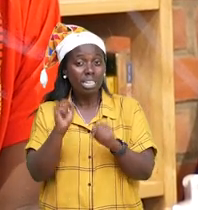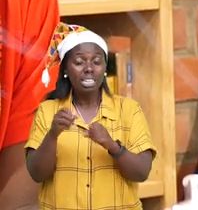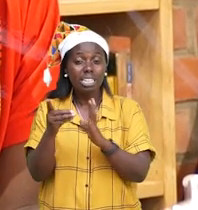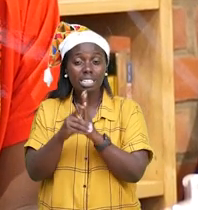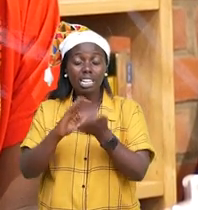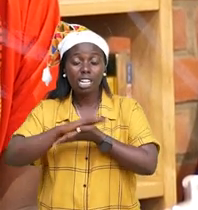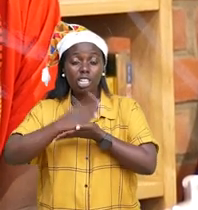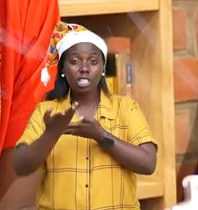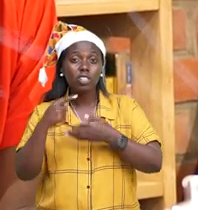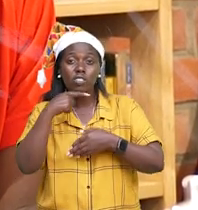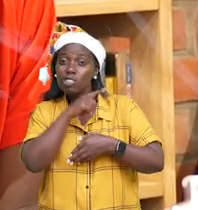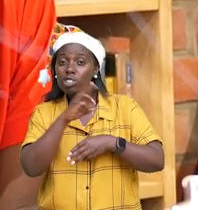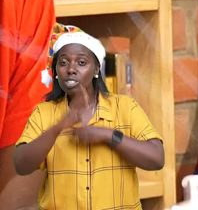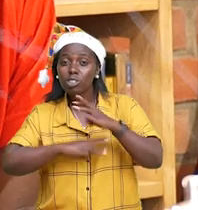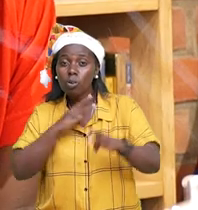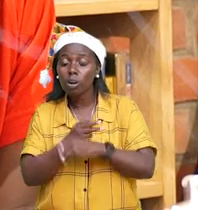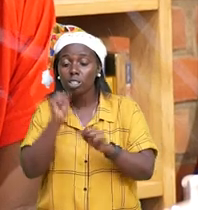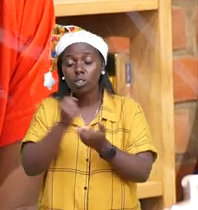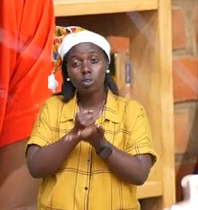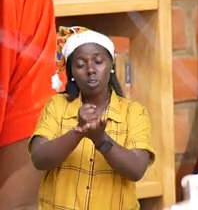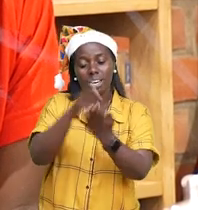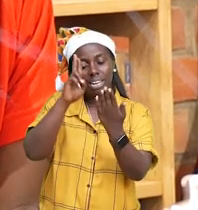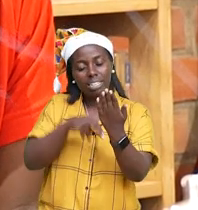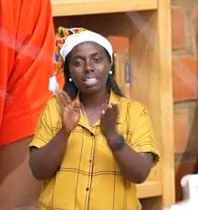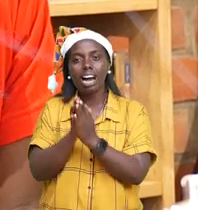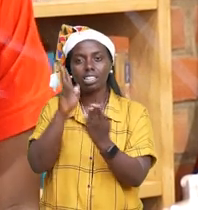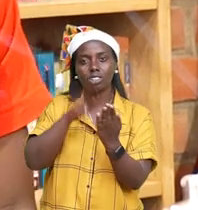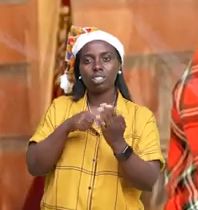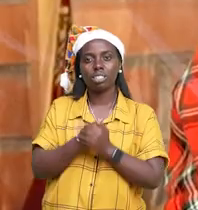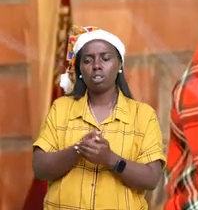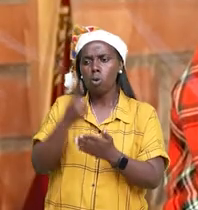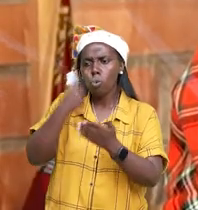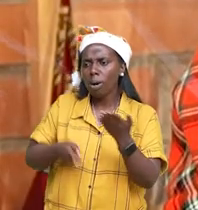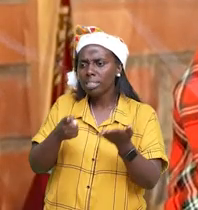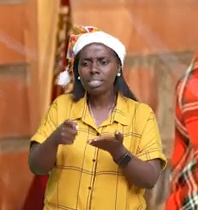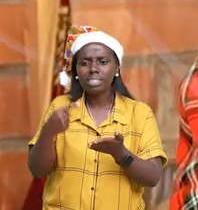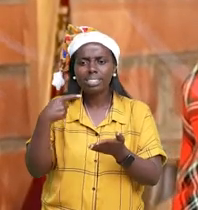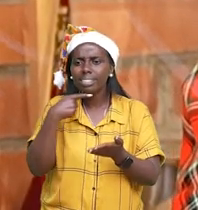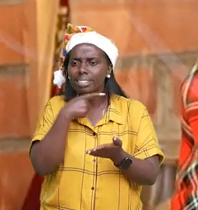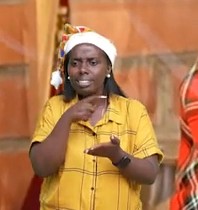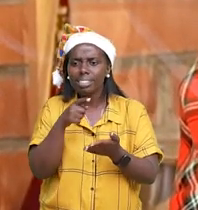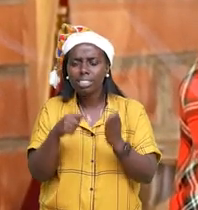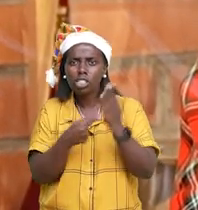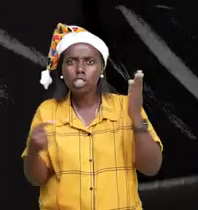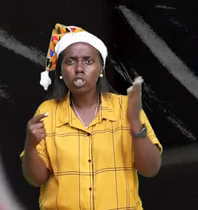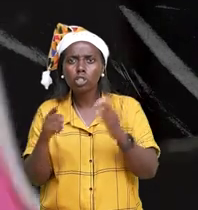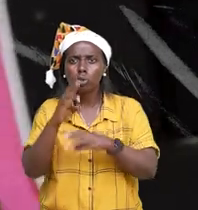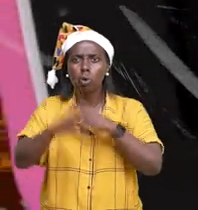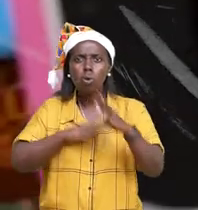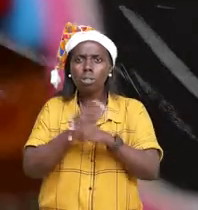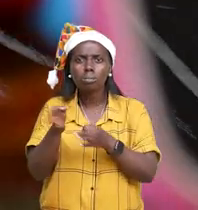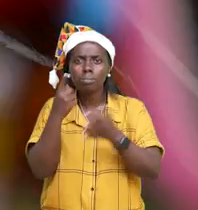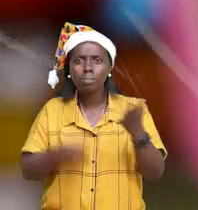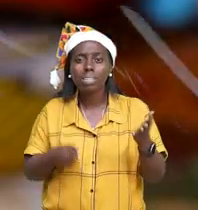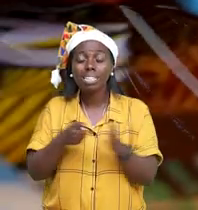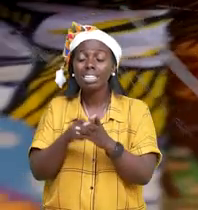in the digital world that could help you to read and read and read. What is the digital world? The digital